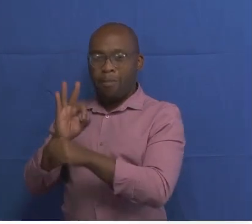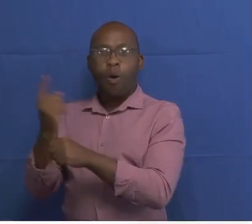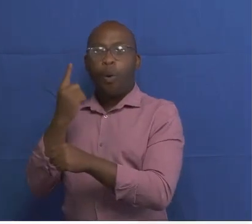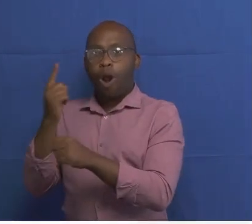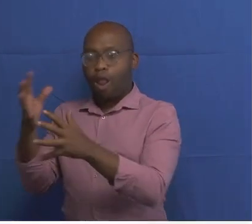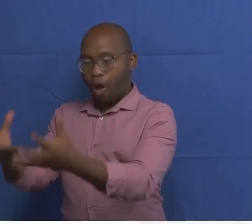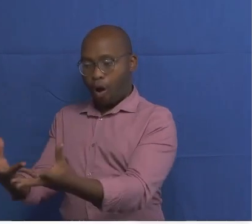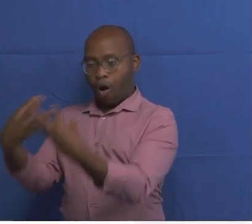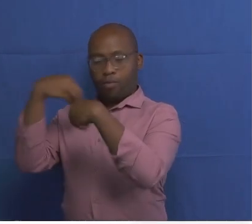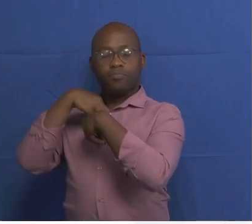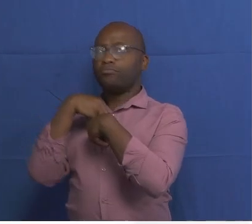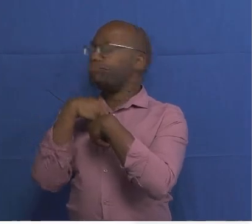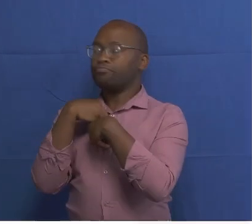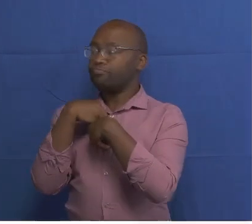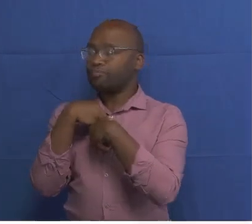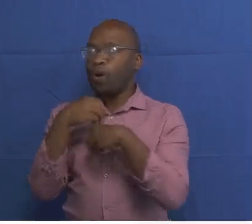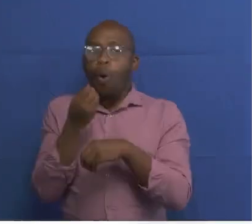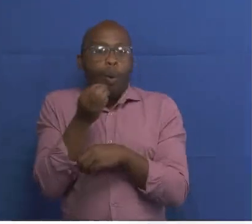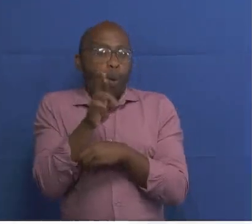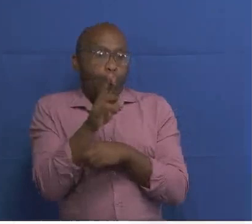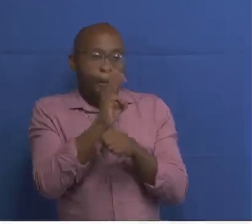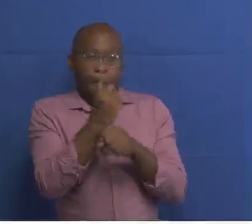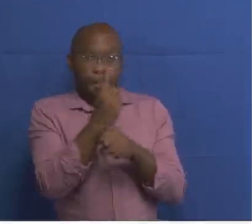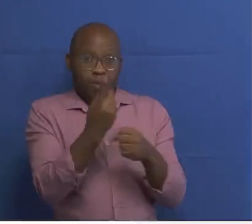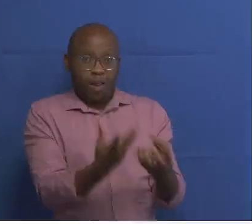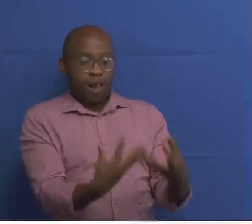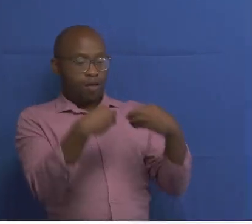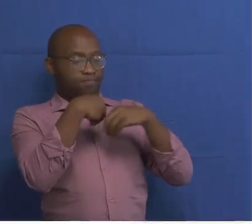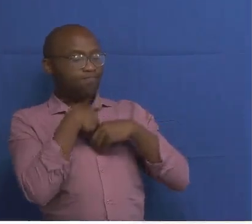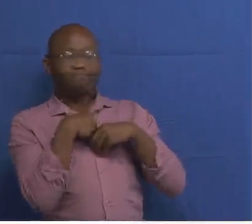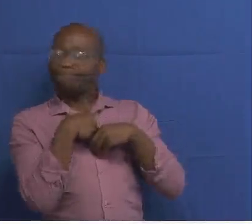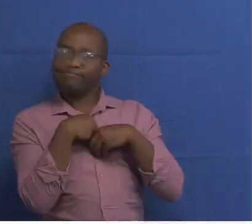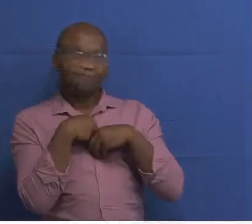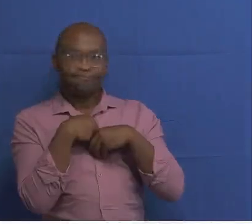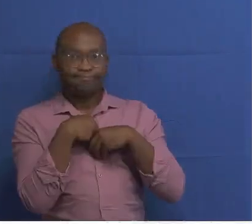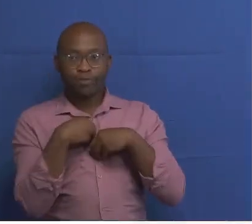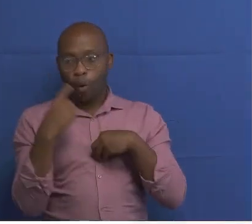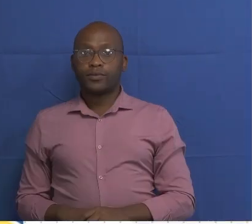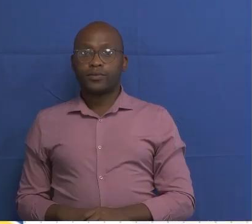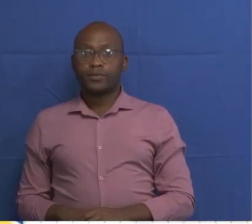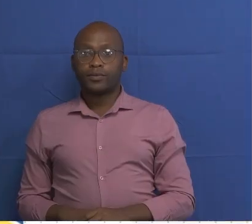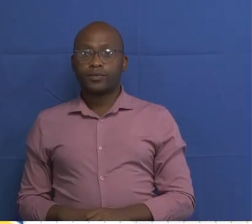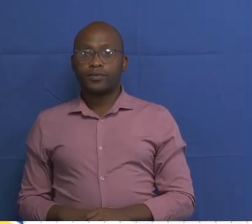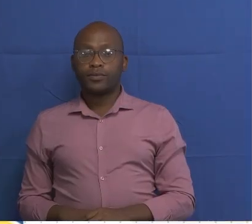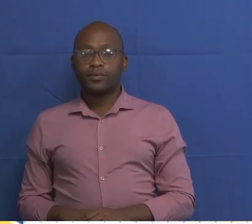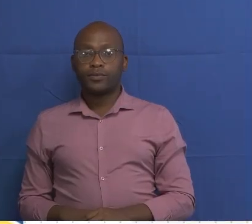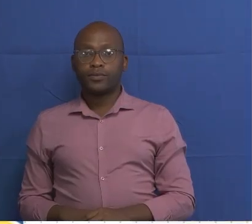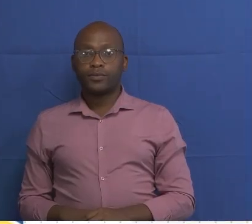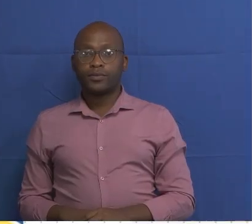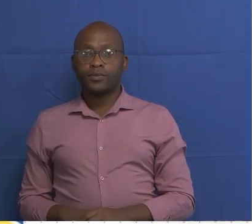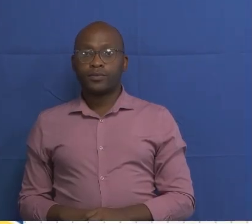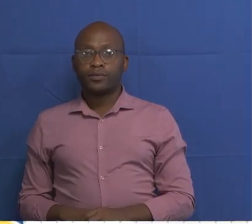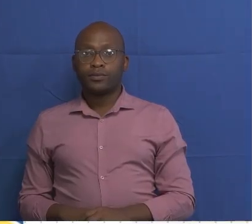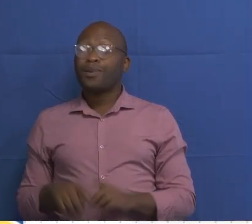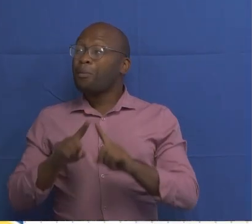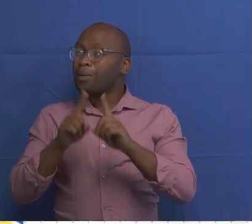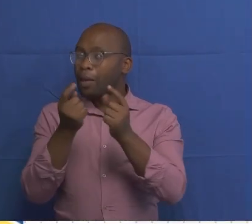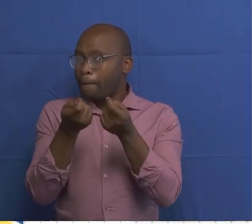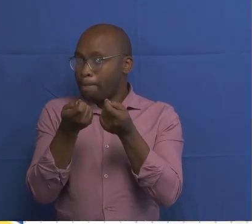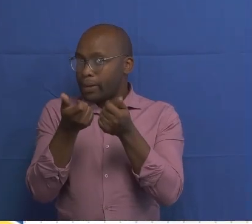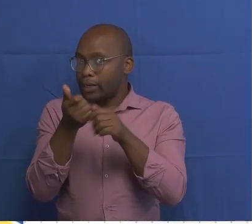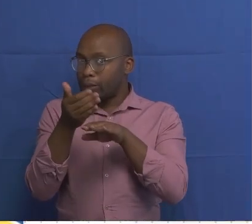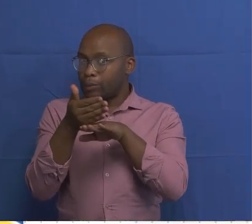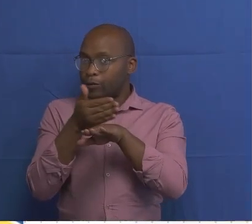allele from each parent. Now, let's take an example here. Before we go to the example, let us